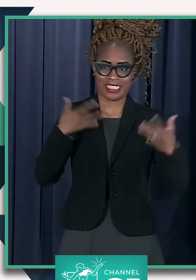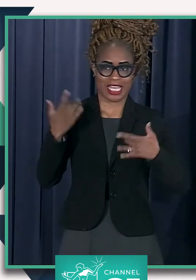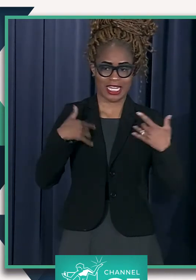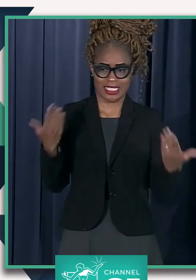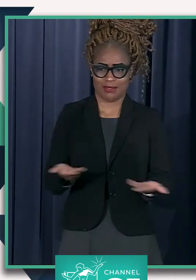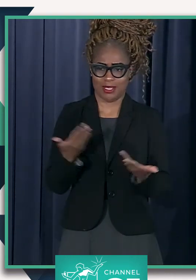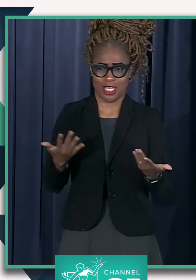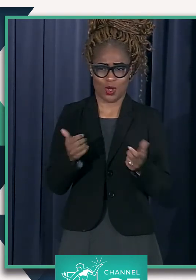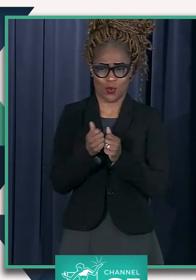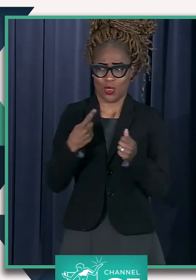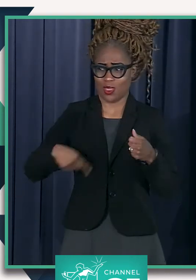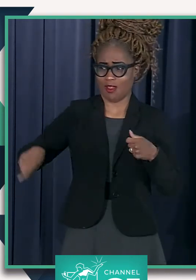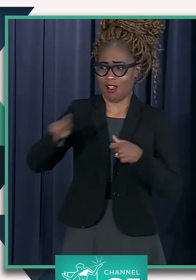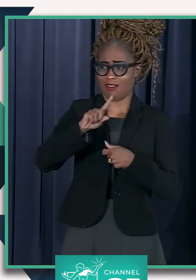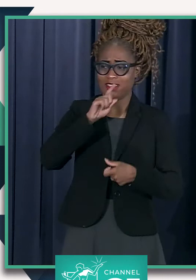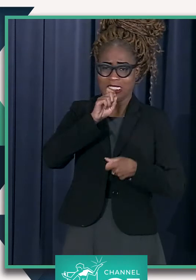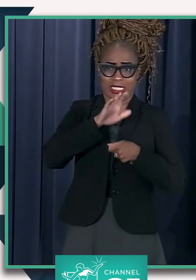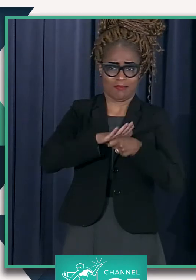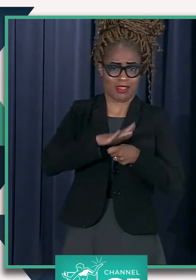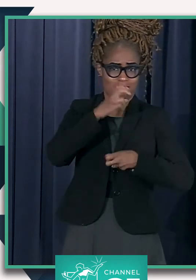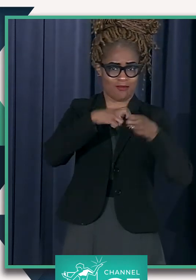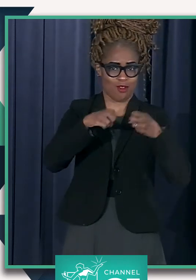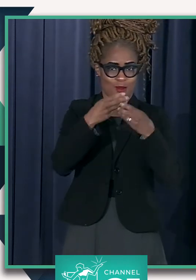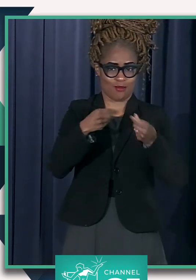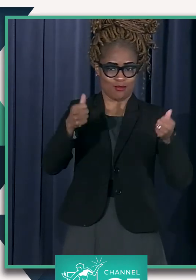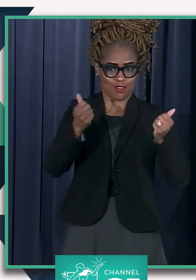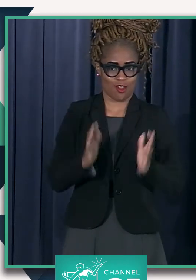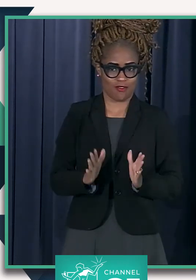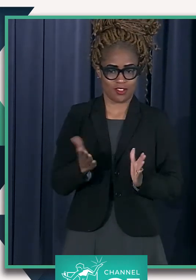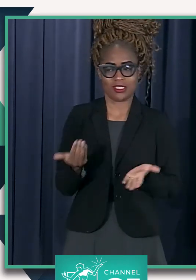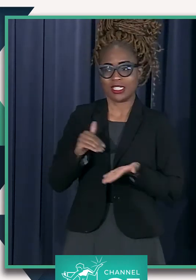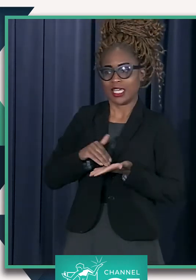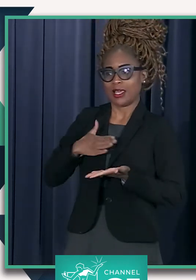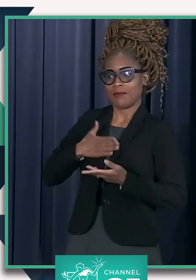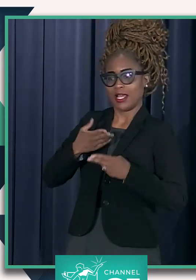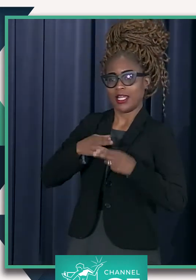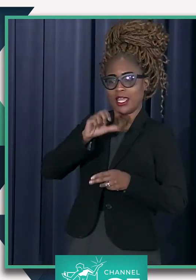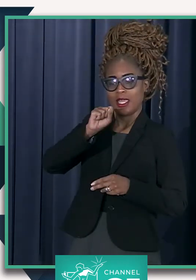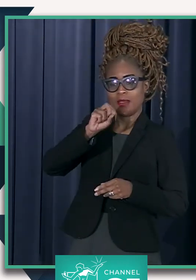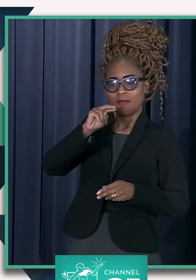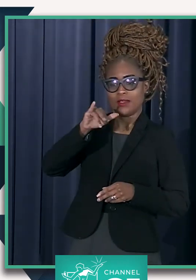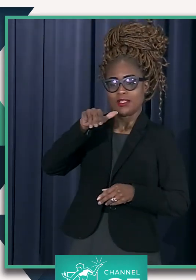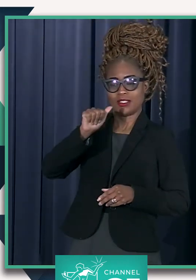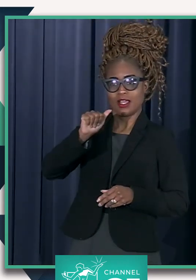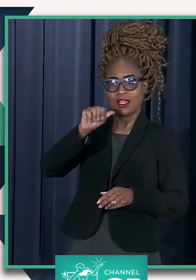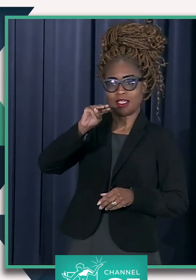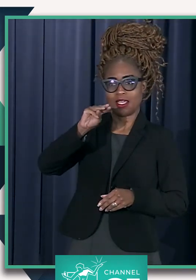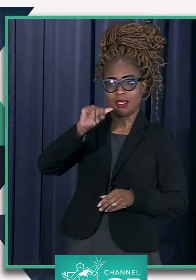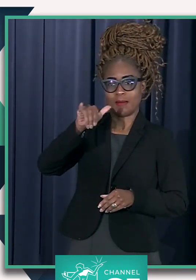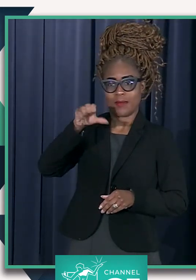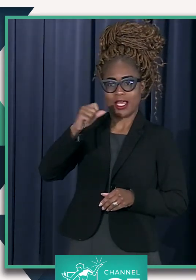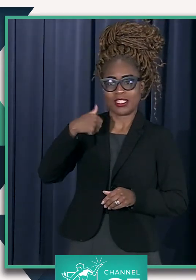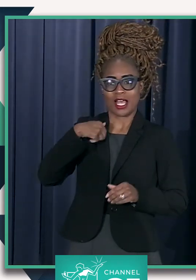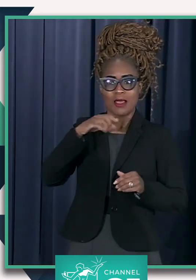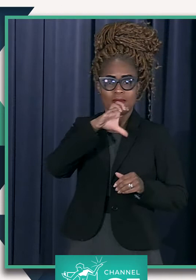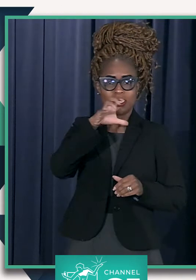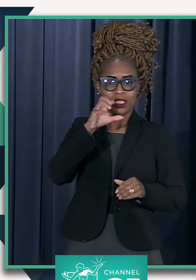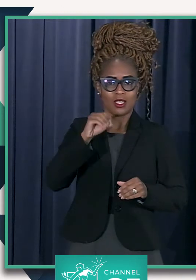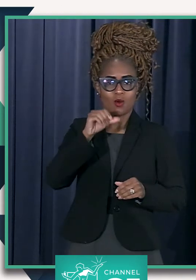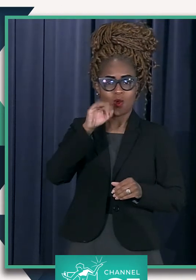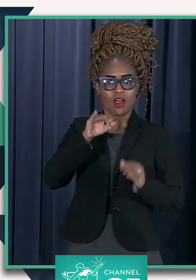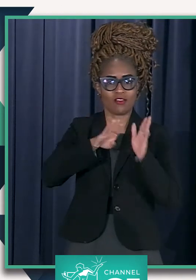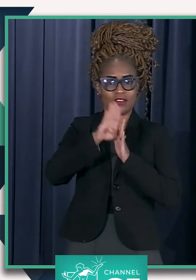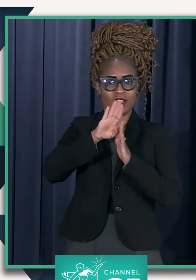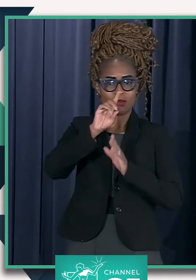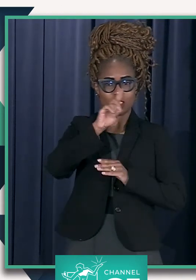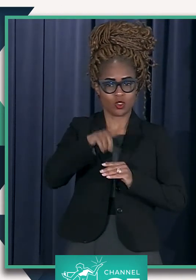all of these committed problem solvers. Again, my name is Sonia Mays, and I am the founding CEO of Develop Detroit. It's a real